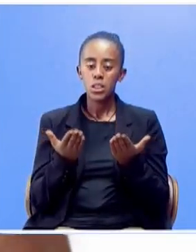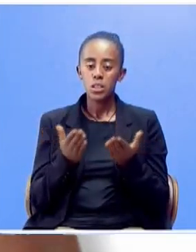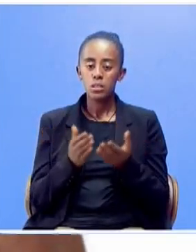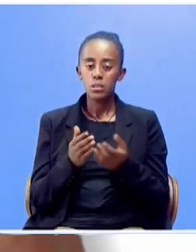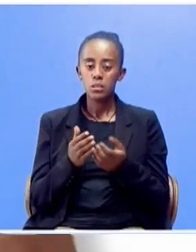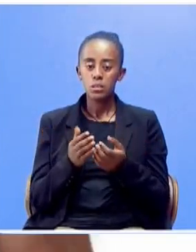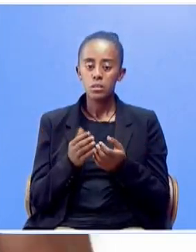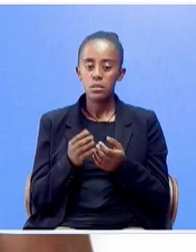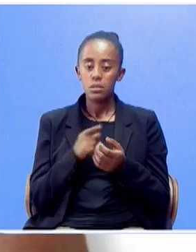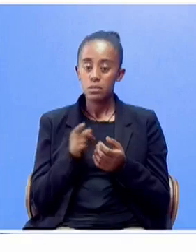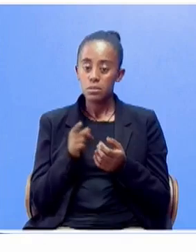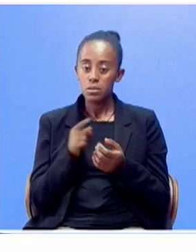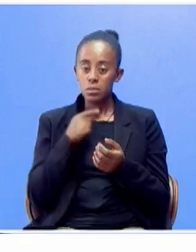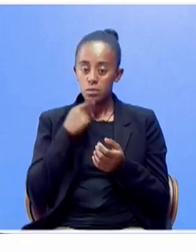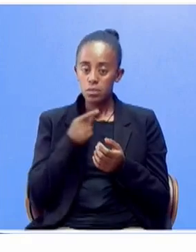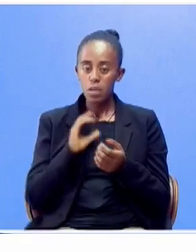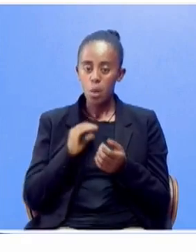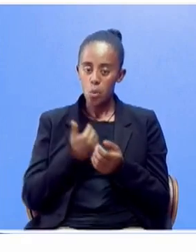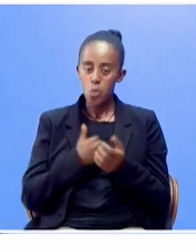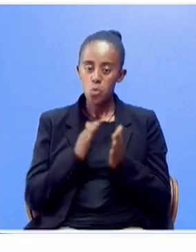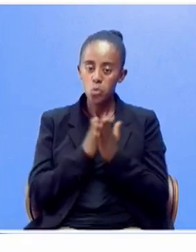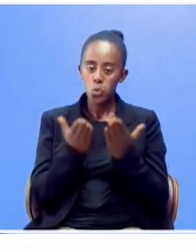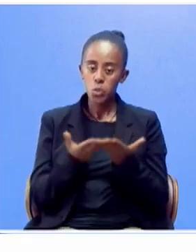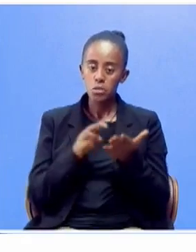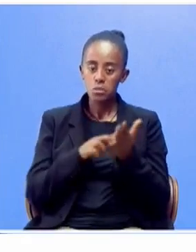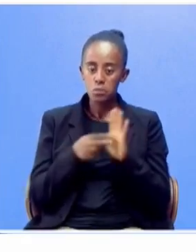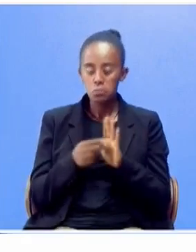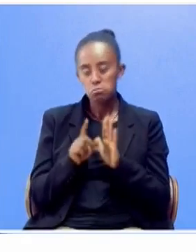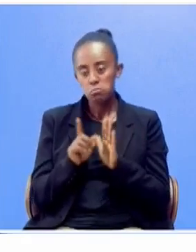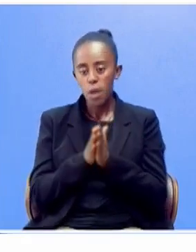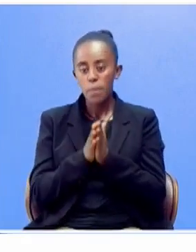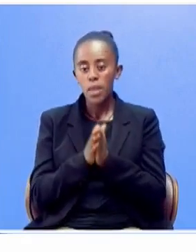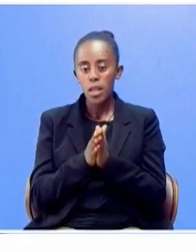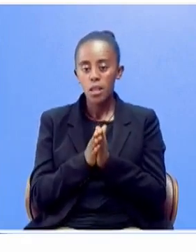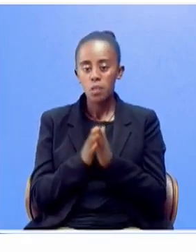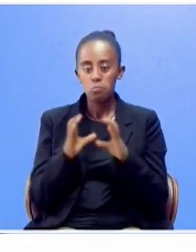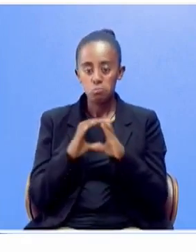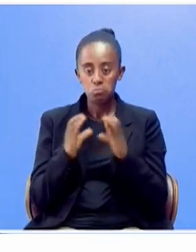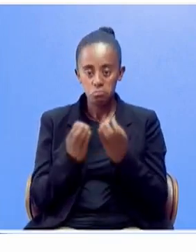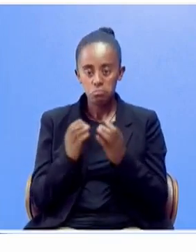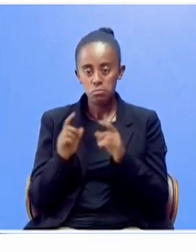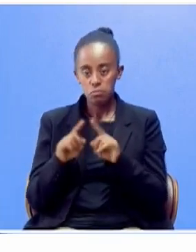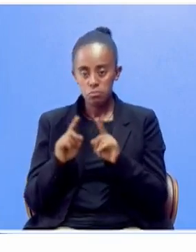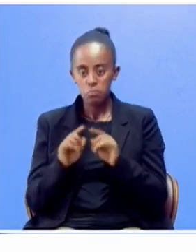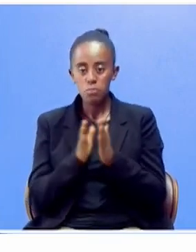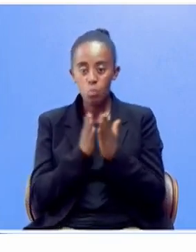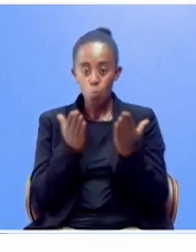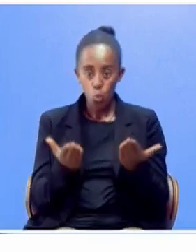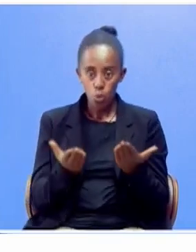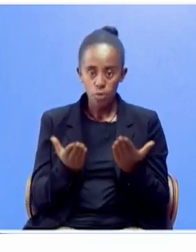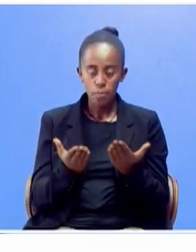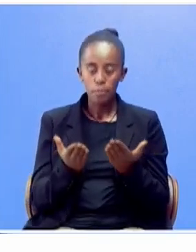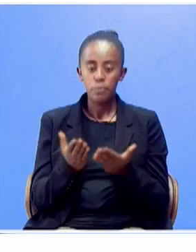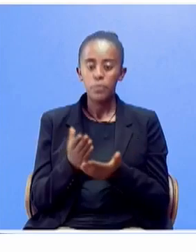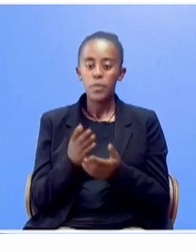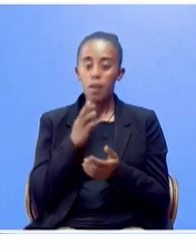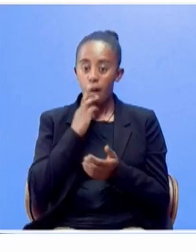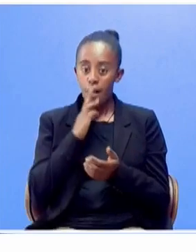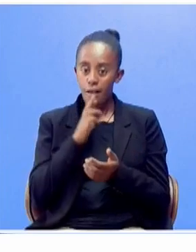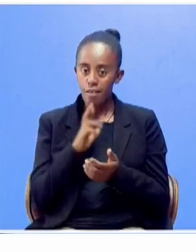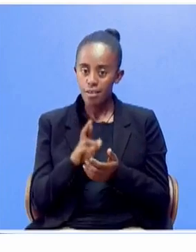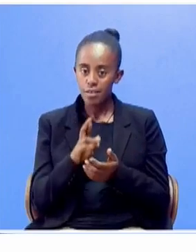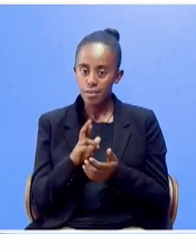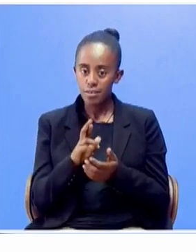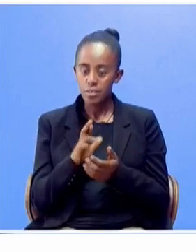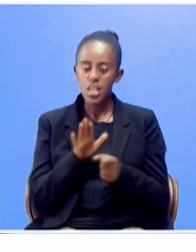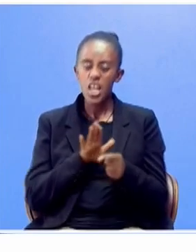when this person says our books, that means our textbooks, yeah, are